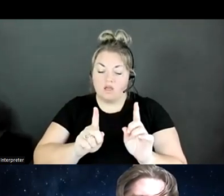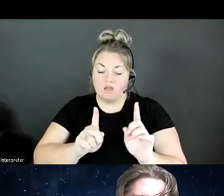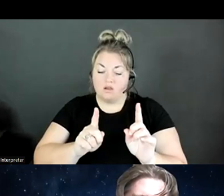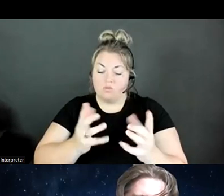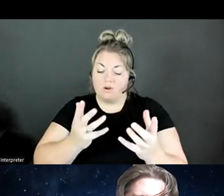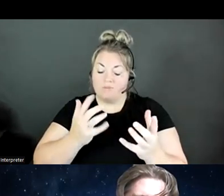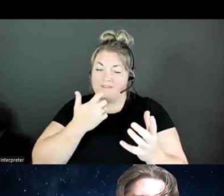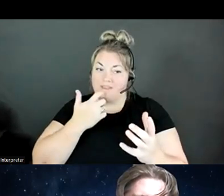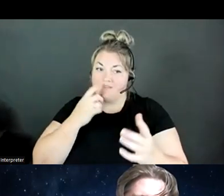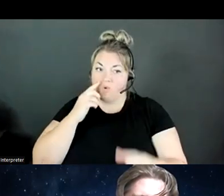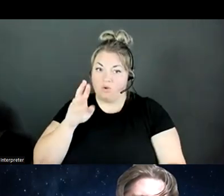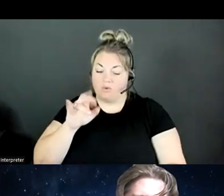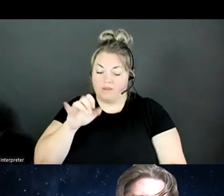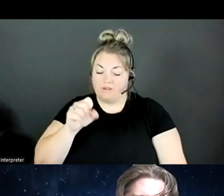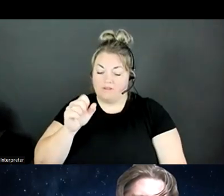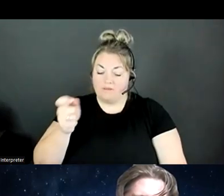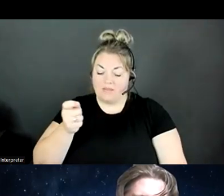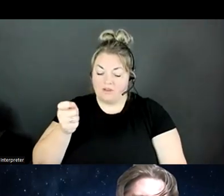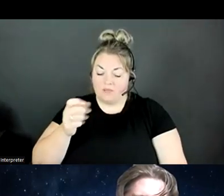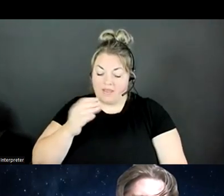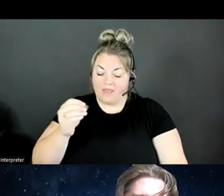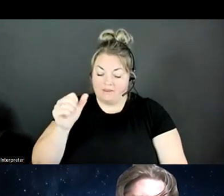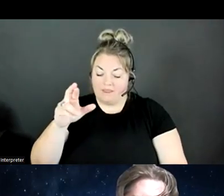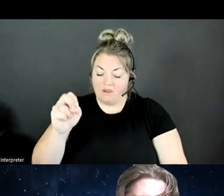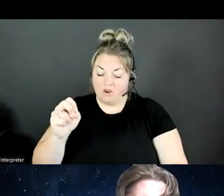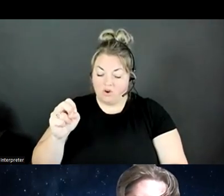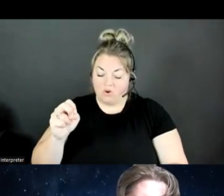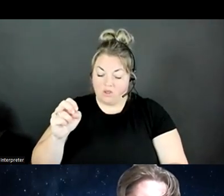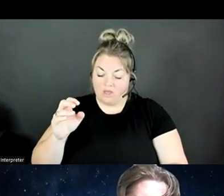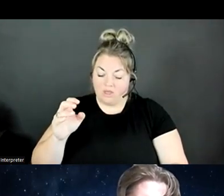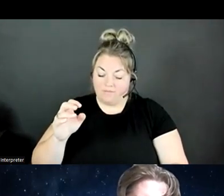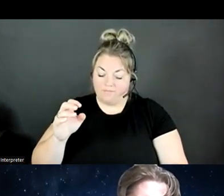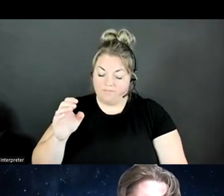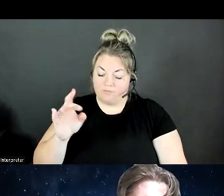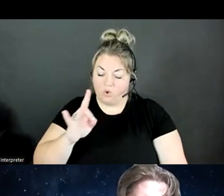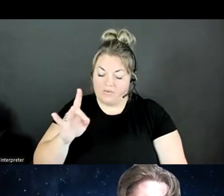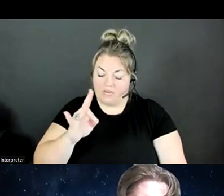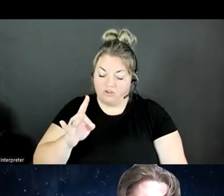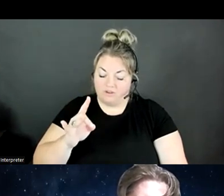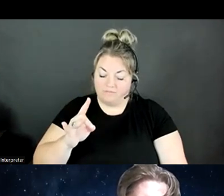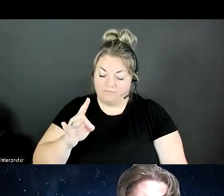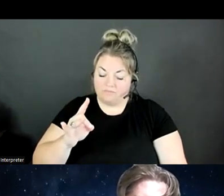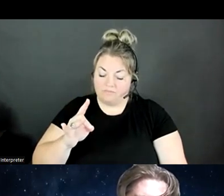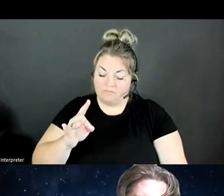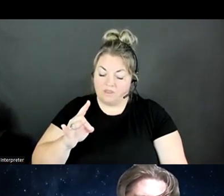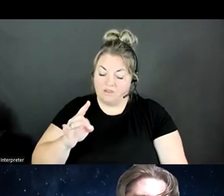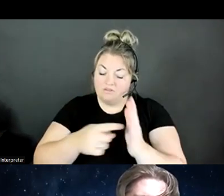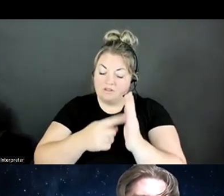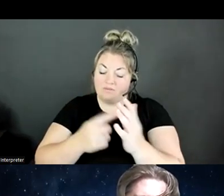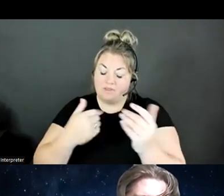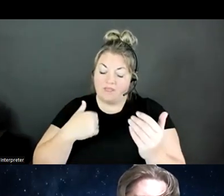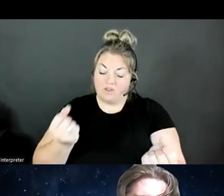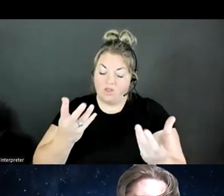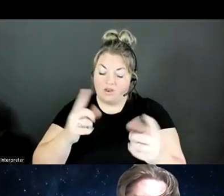crisis management and care coordination is that sometimes to have a lot of different options